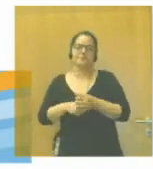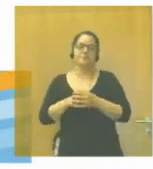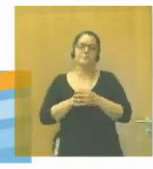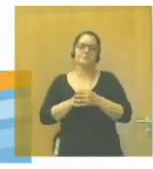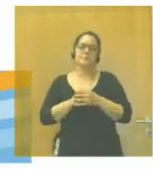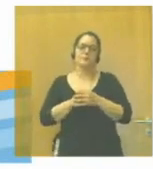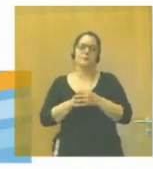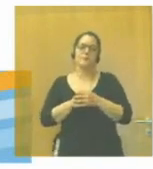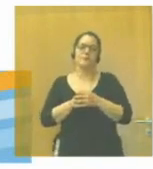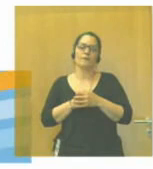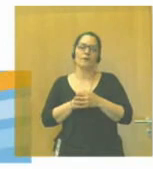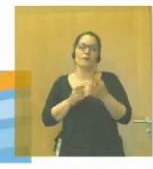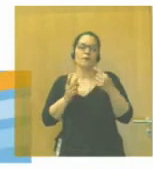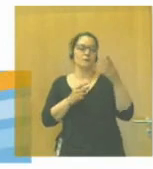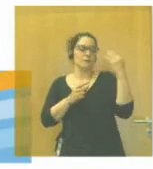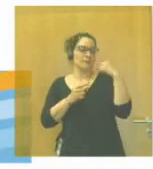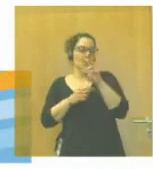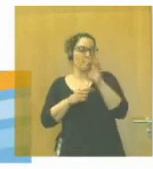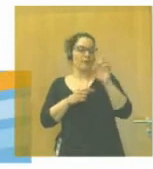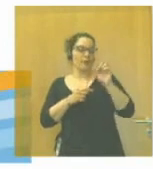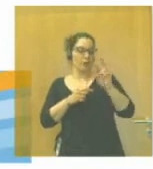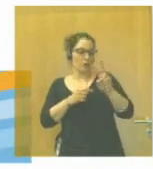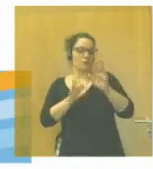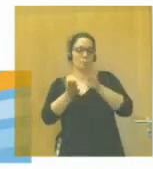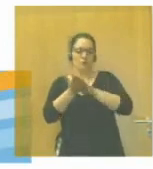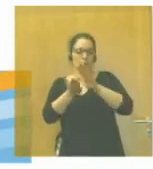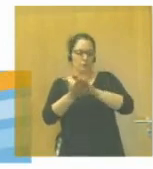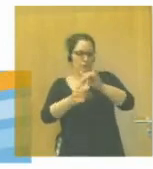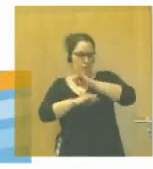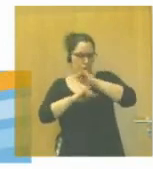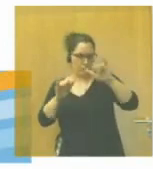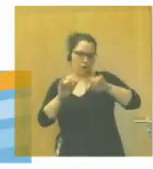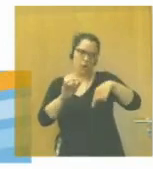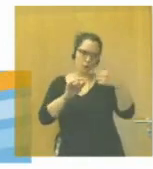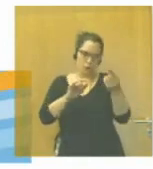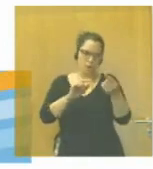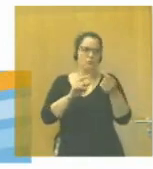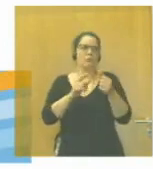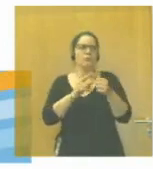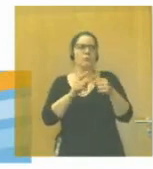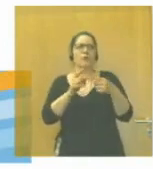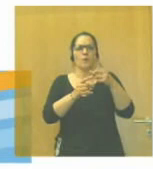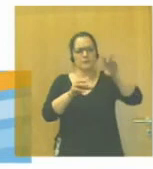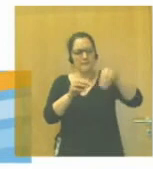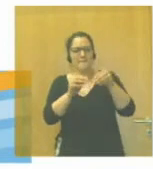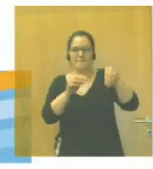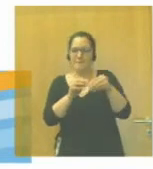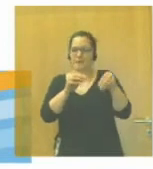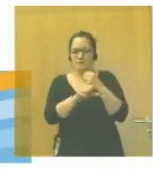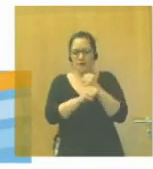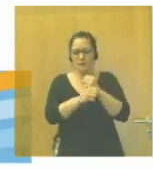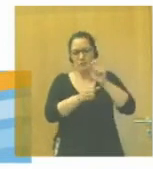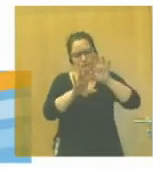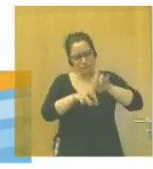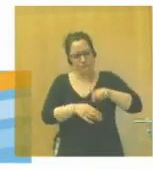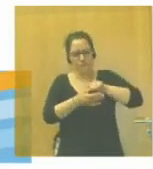in 2012. It is due to be updated again because it's 10 years later. It has come out of my